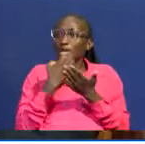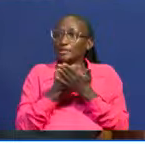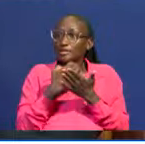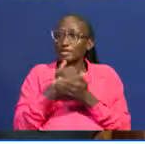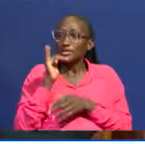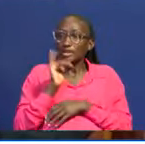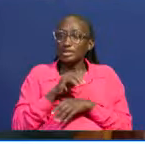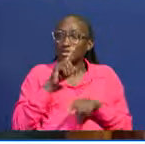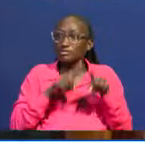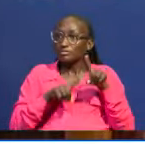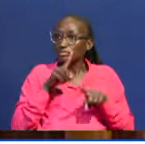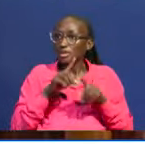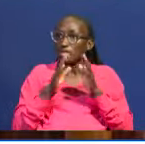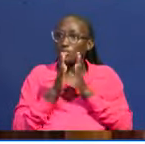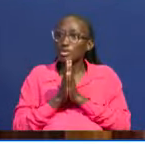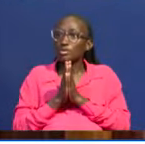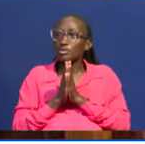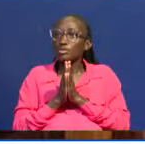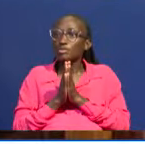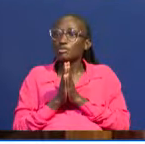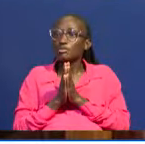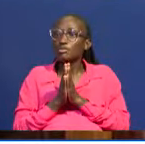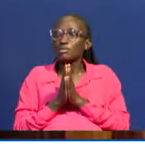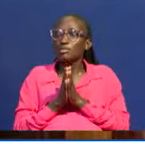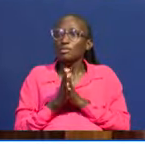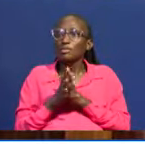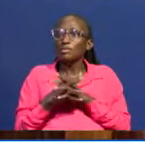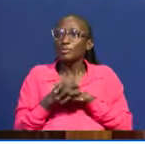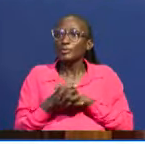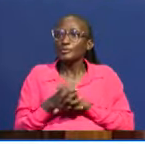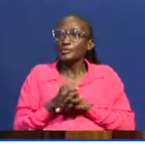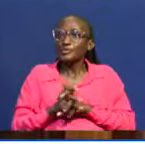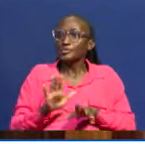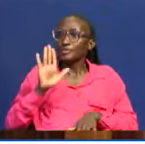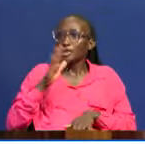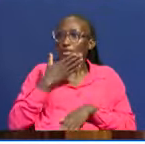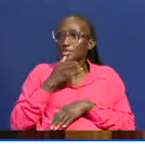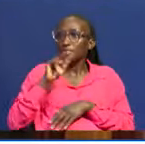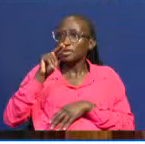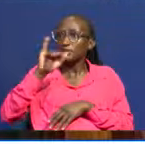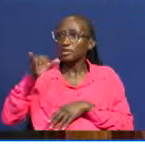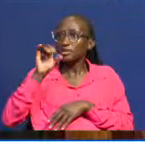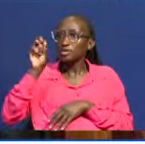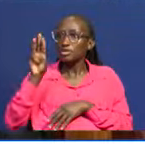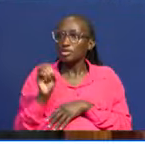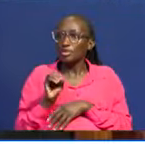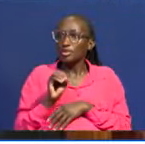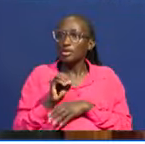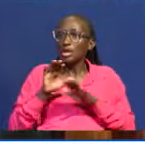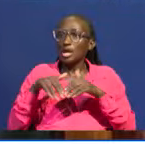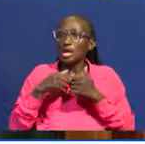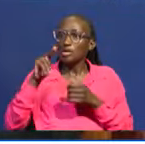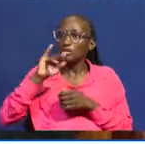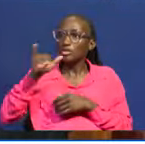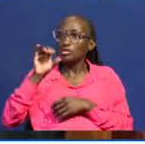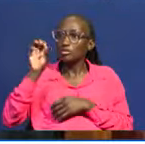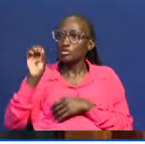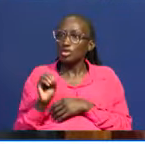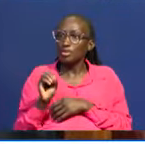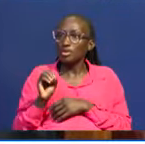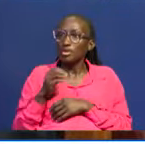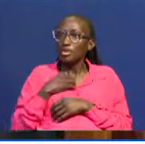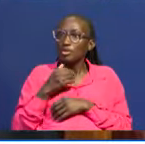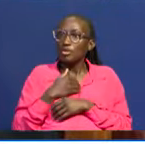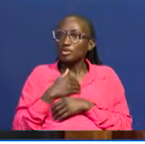that is to be compared with the affidavit of Mr. Jomo in terms of how Jomo was